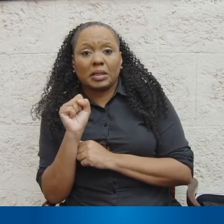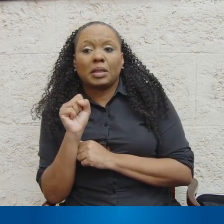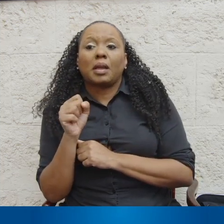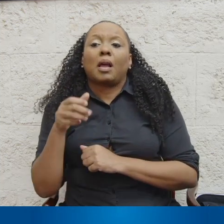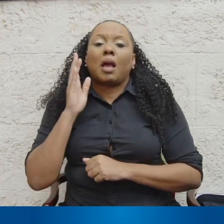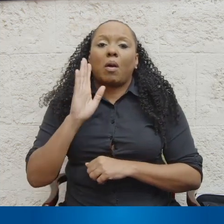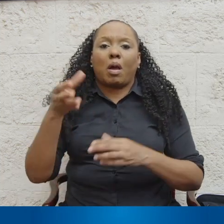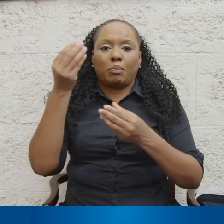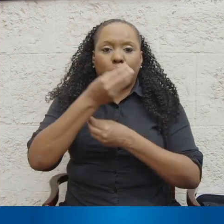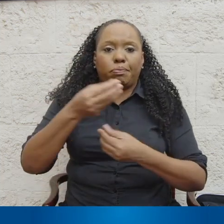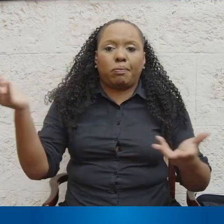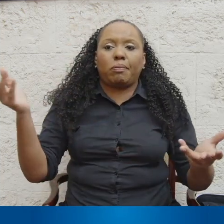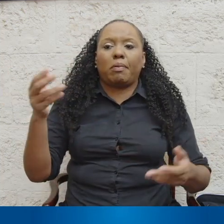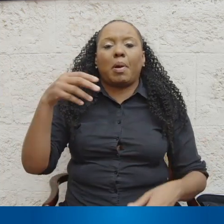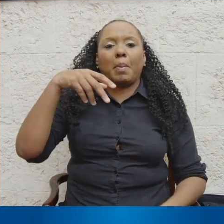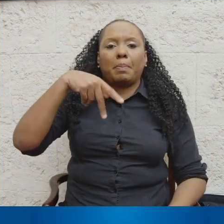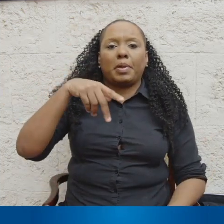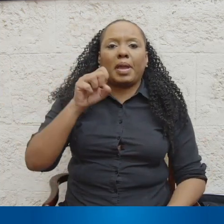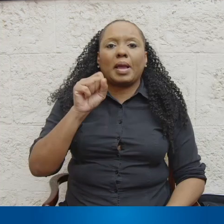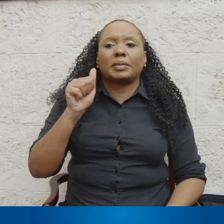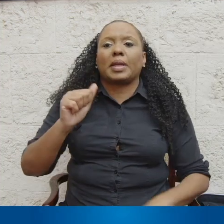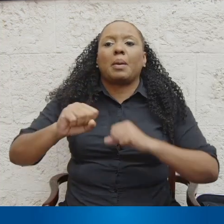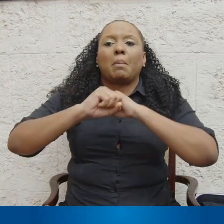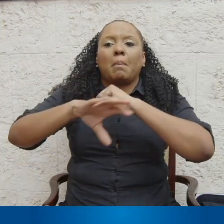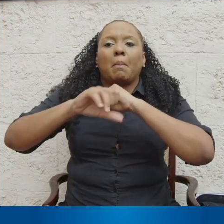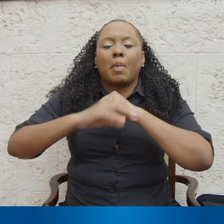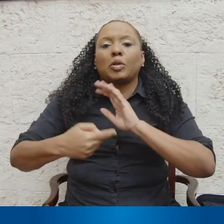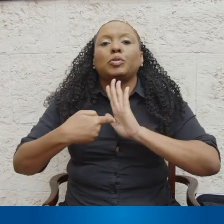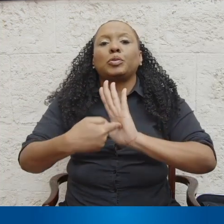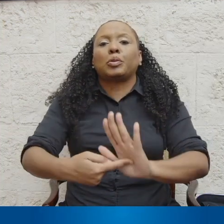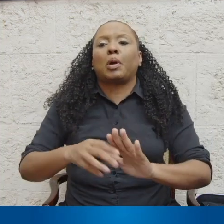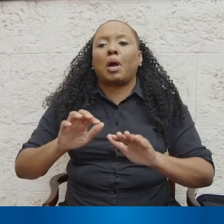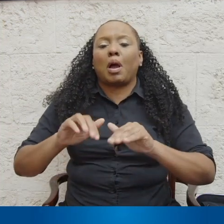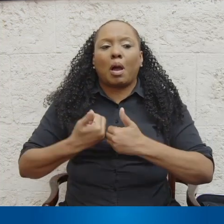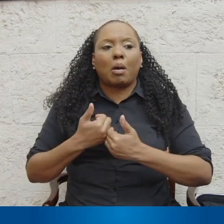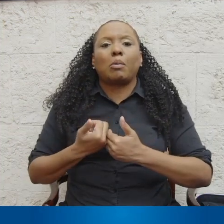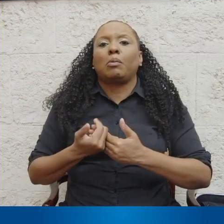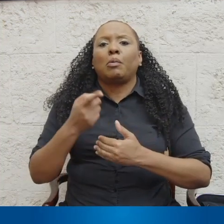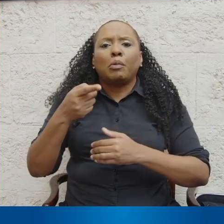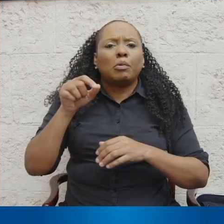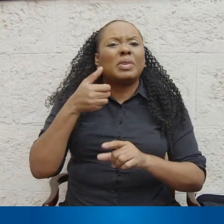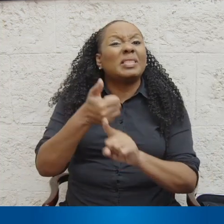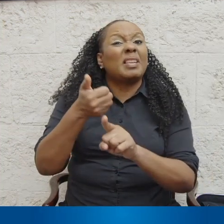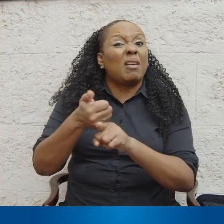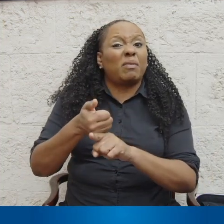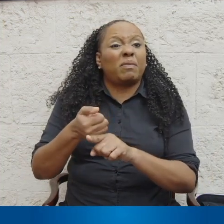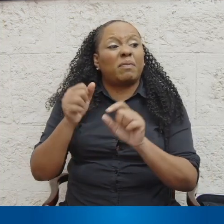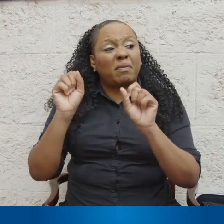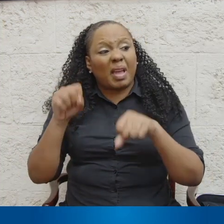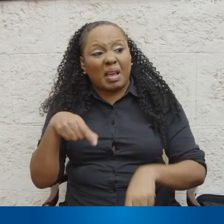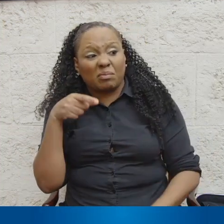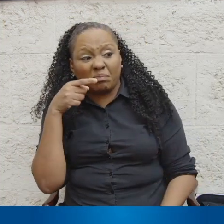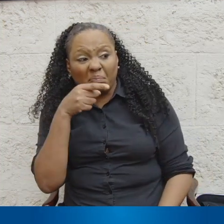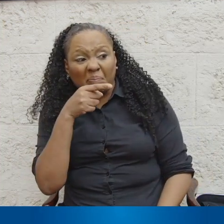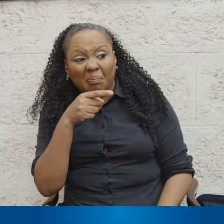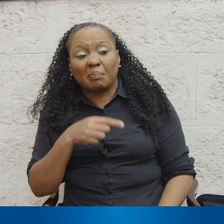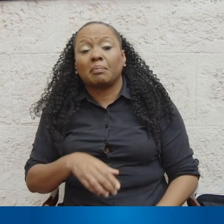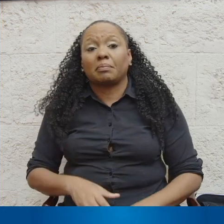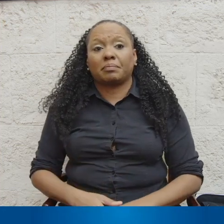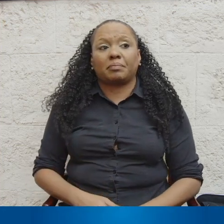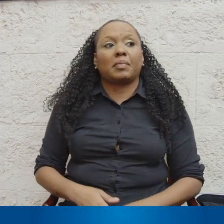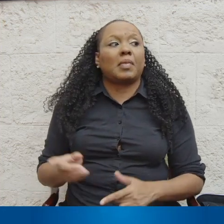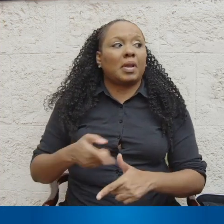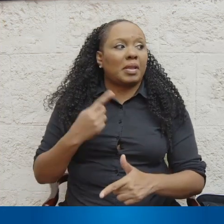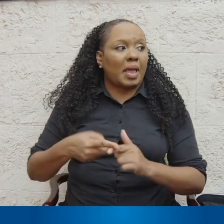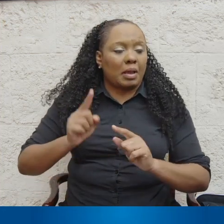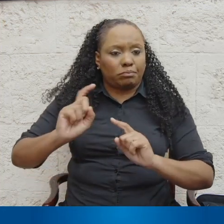service announcement with videos showing people how to be able to install them on their own, and that is exactly how we'll do. Get them distributed, then